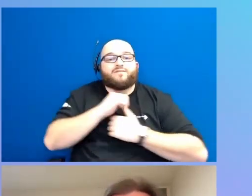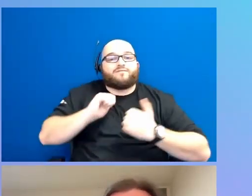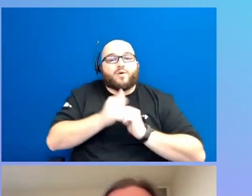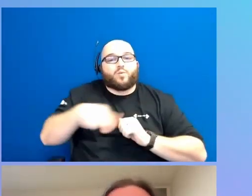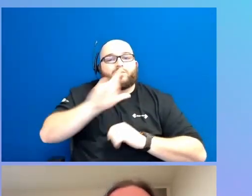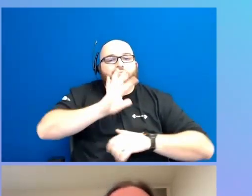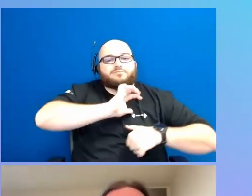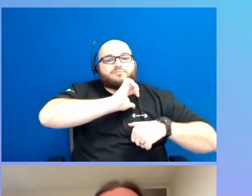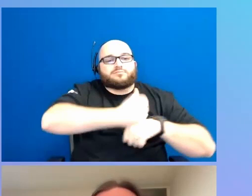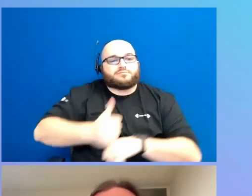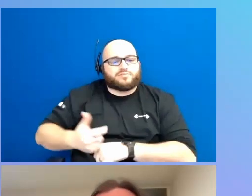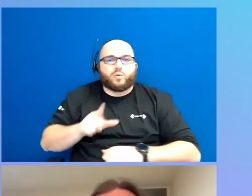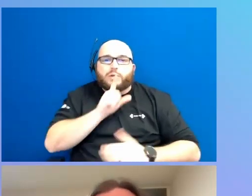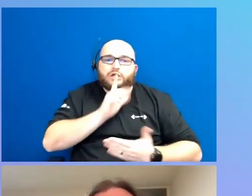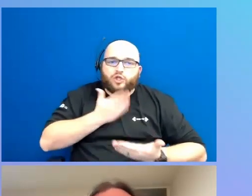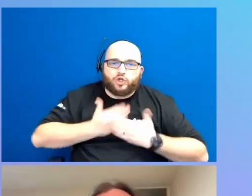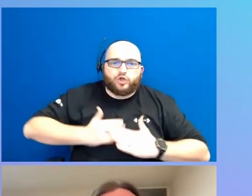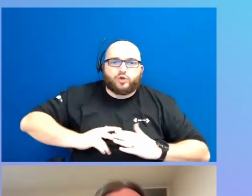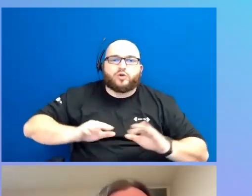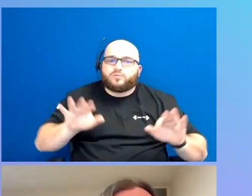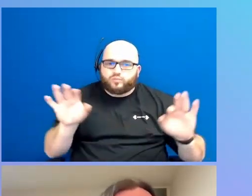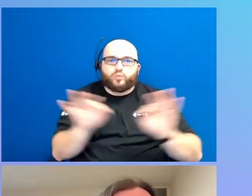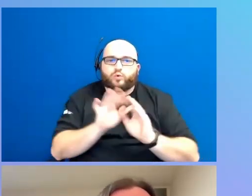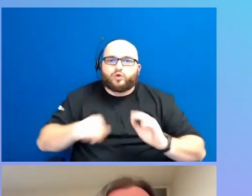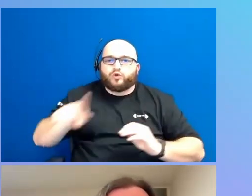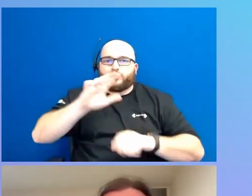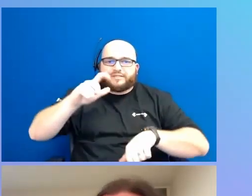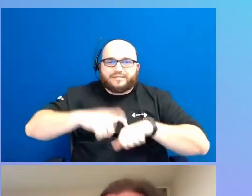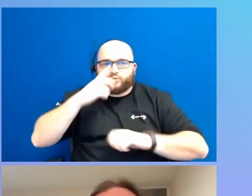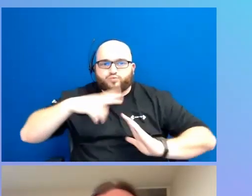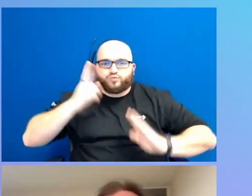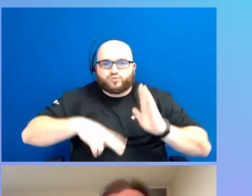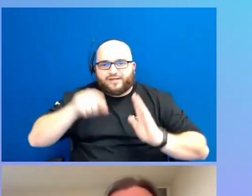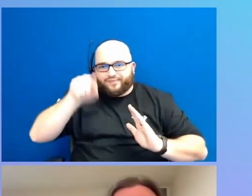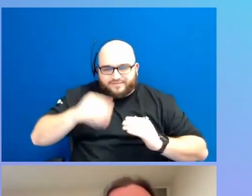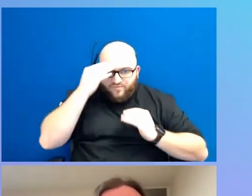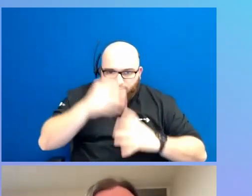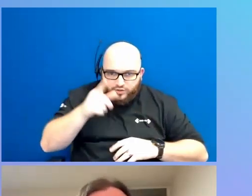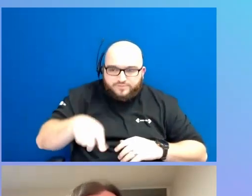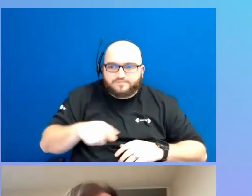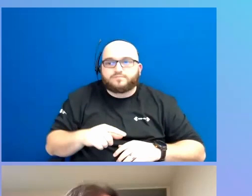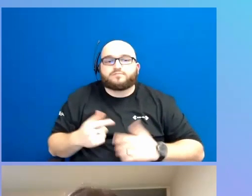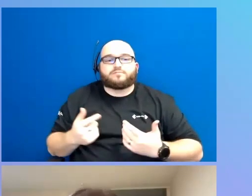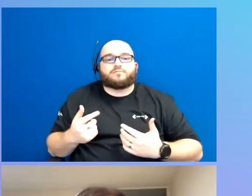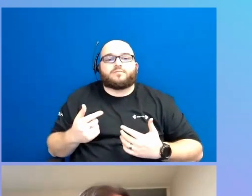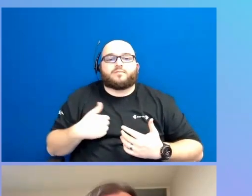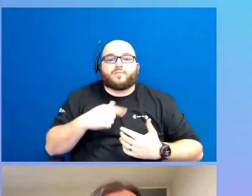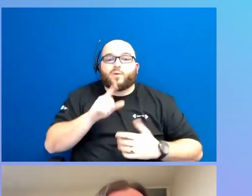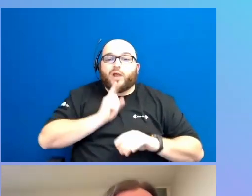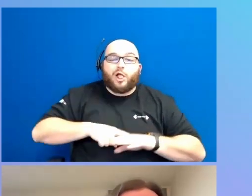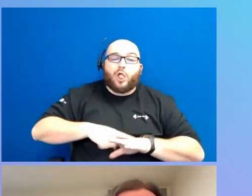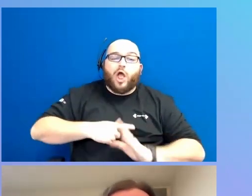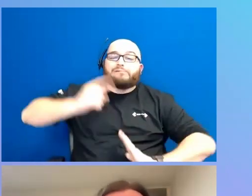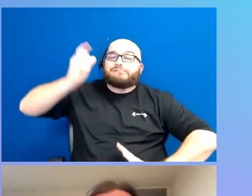organized. They are well worth a read. I really appreciate them. A wickedly long document next is